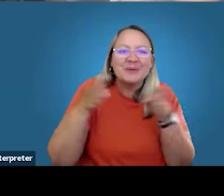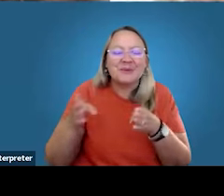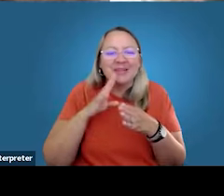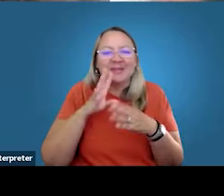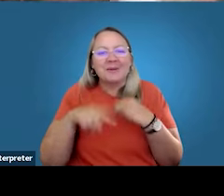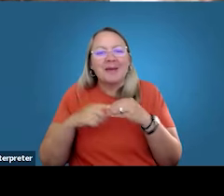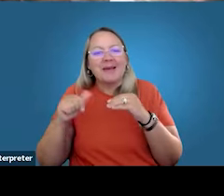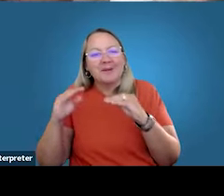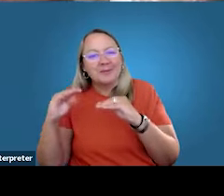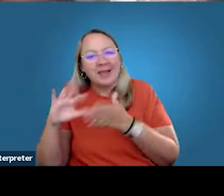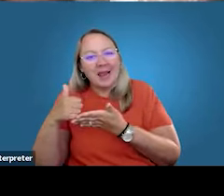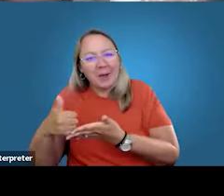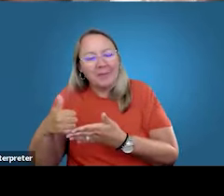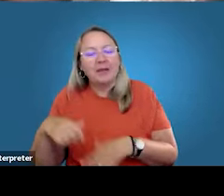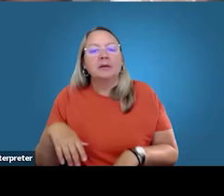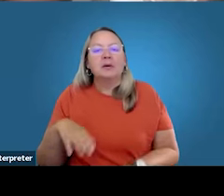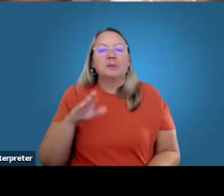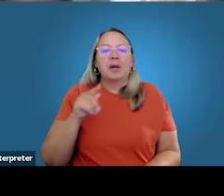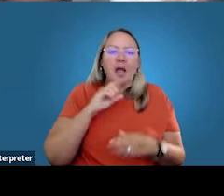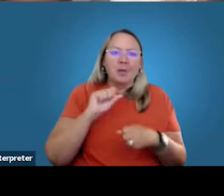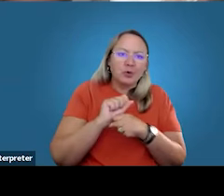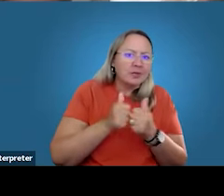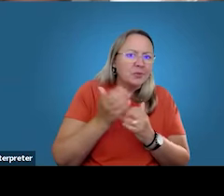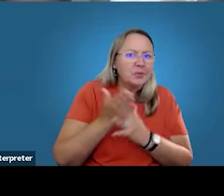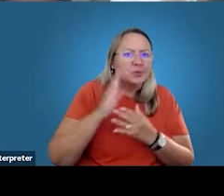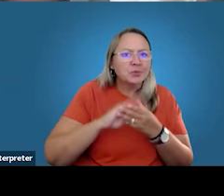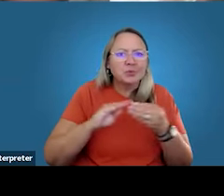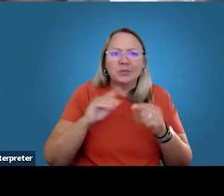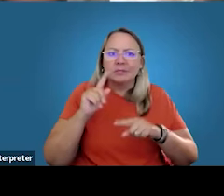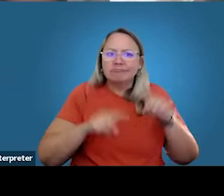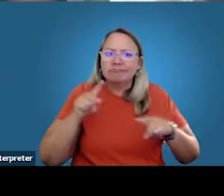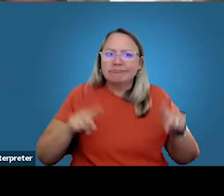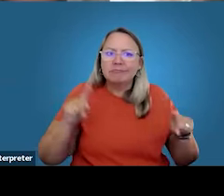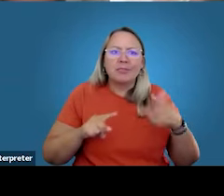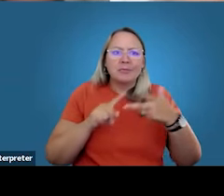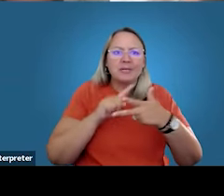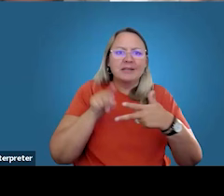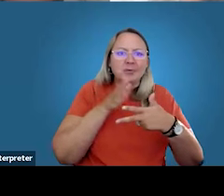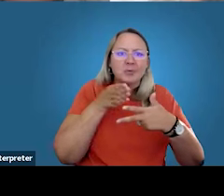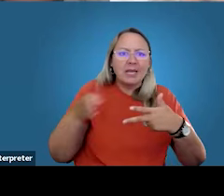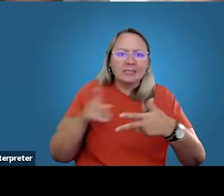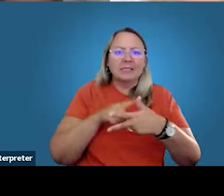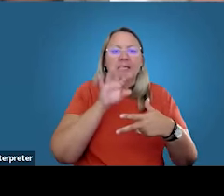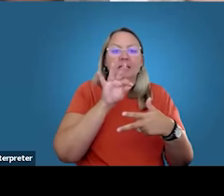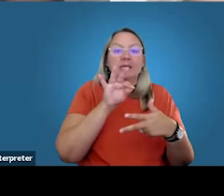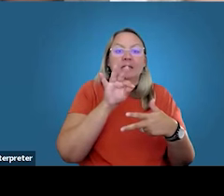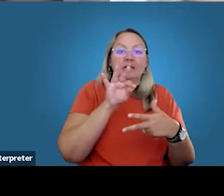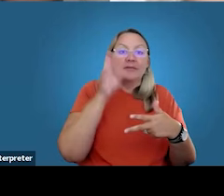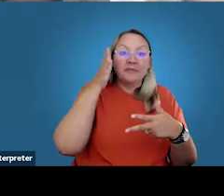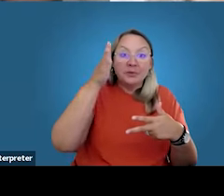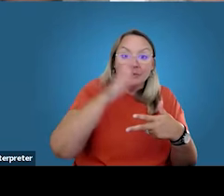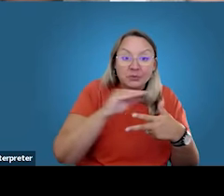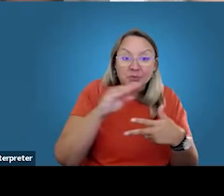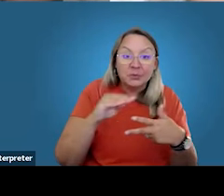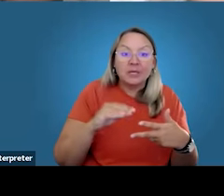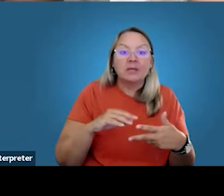brands. And we're constantly working through stories with people in three different ways. So whether it's their future story, how they're setting their vision,